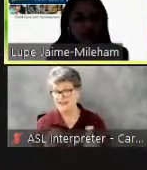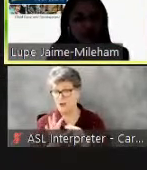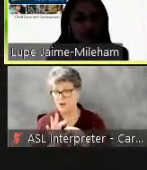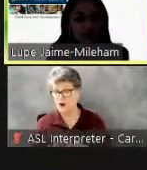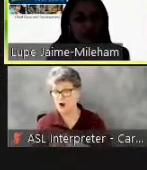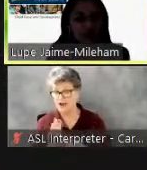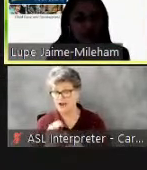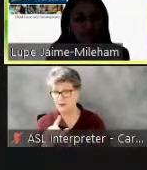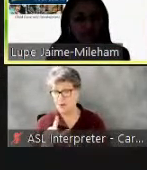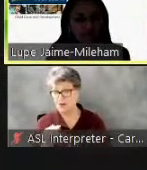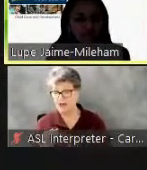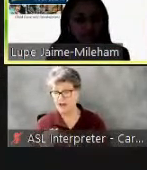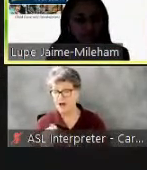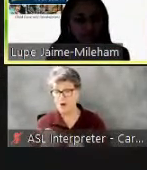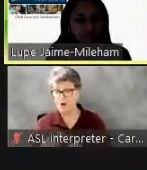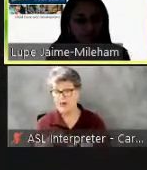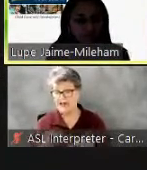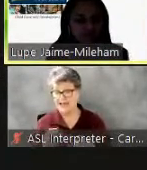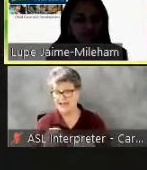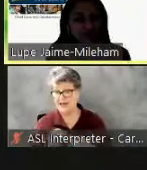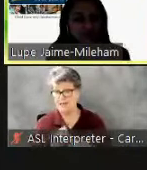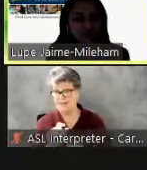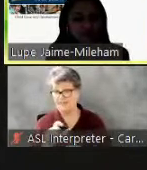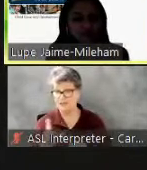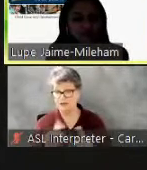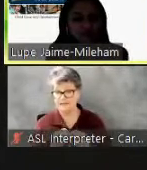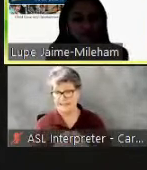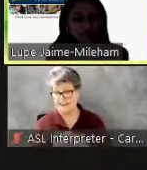the COLA or any of the fiscal team.